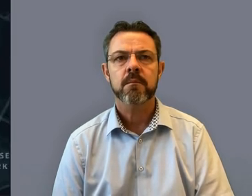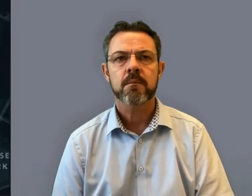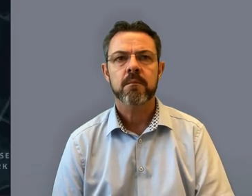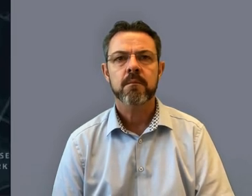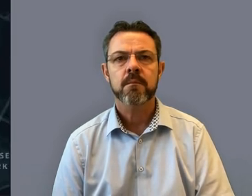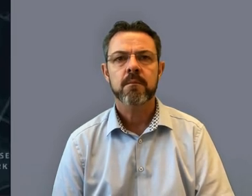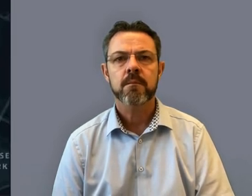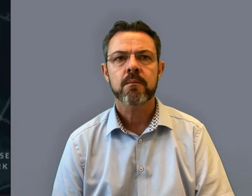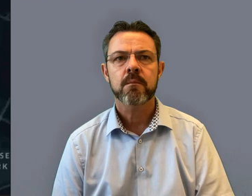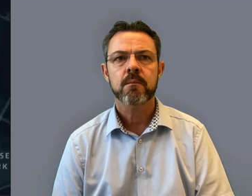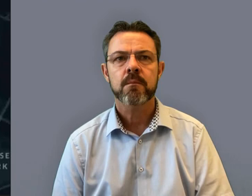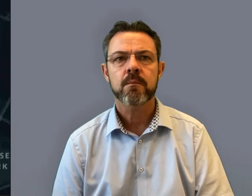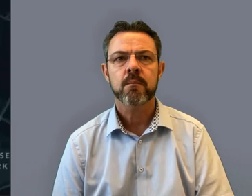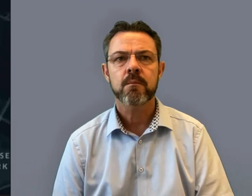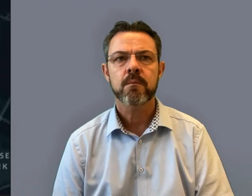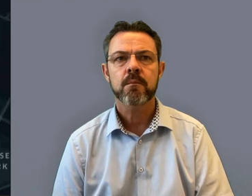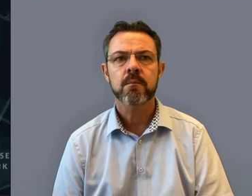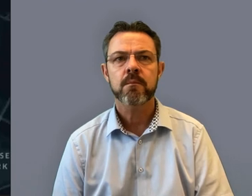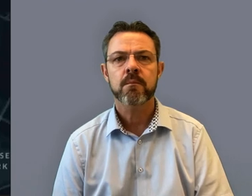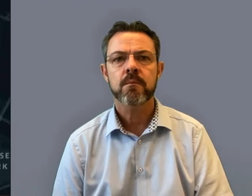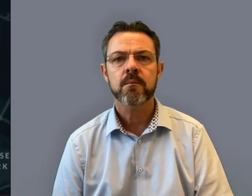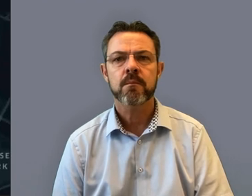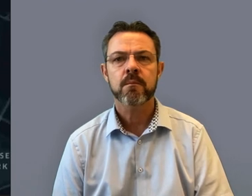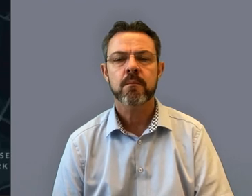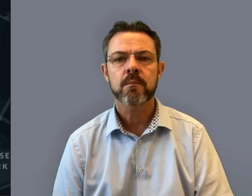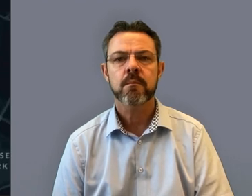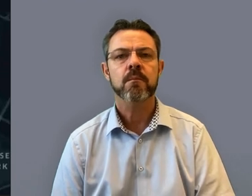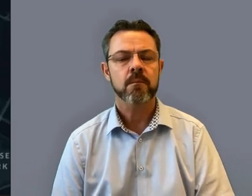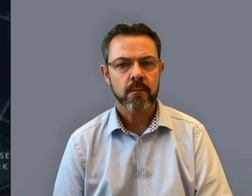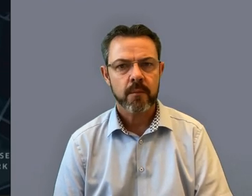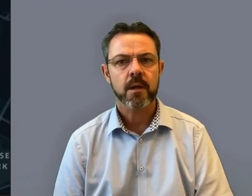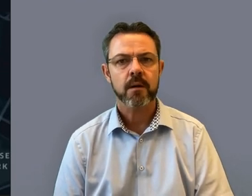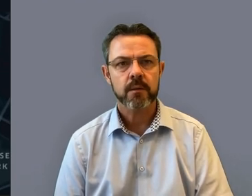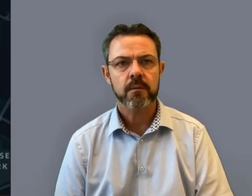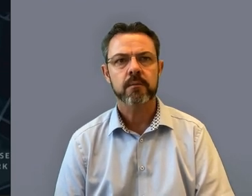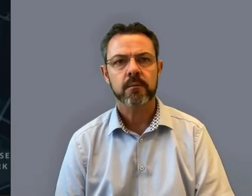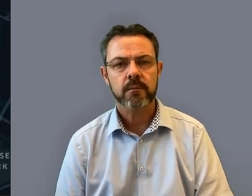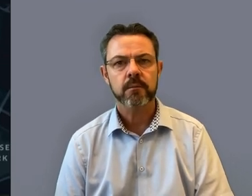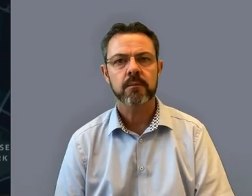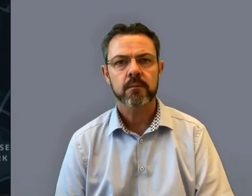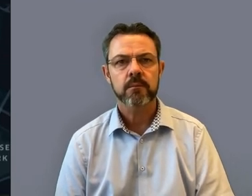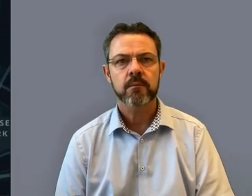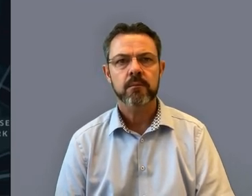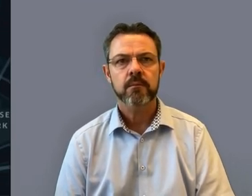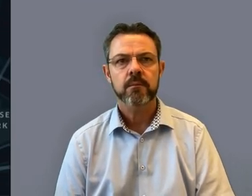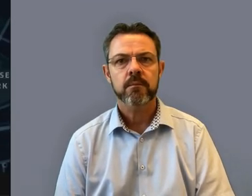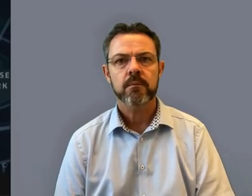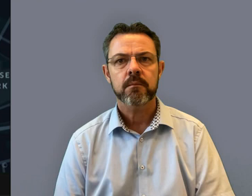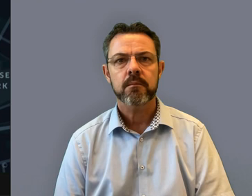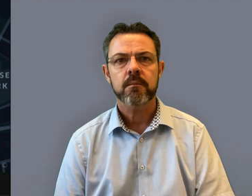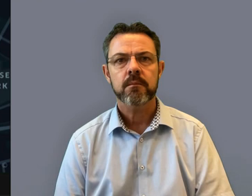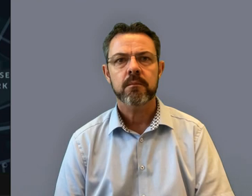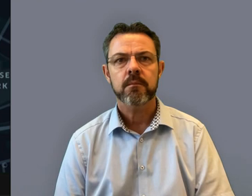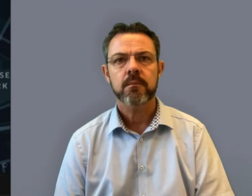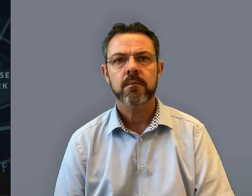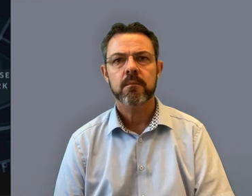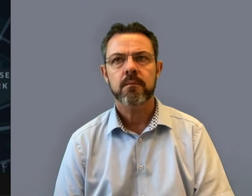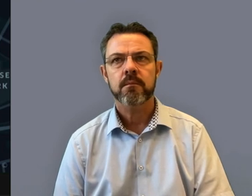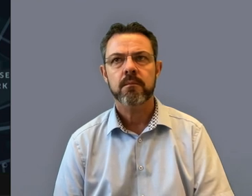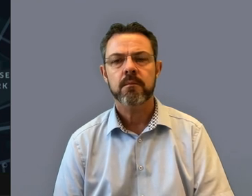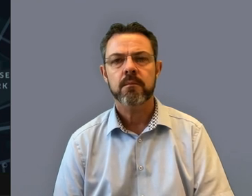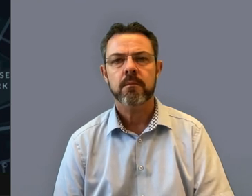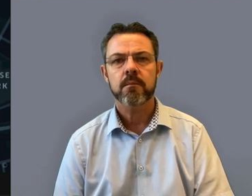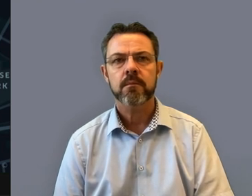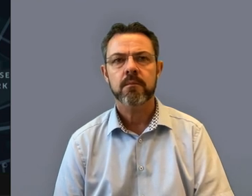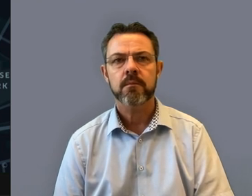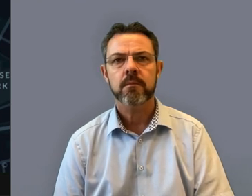the route from our algorithm compared to how they're currently doing it. And oftentimes the difference